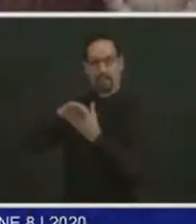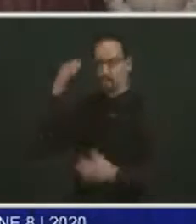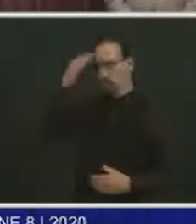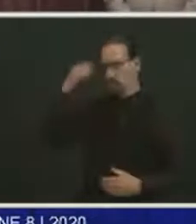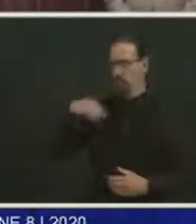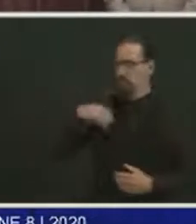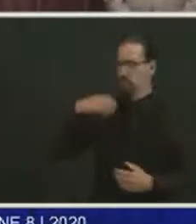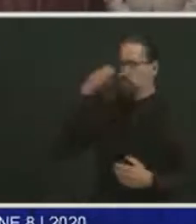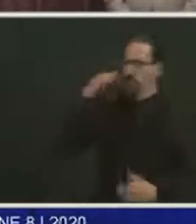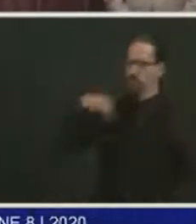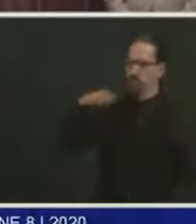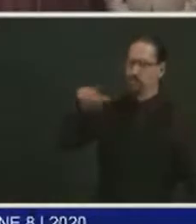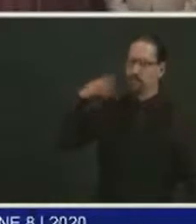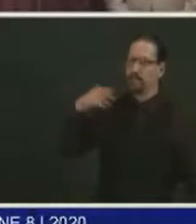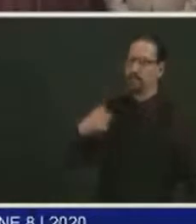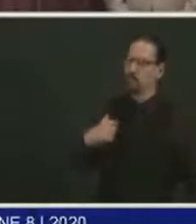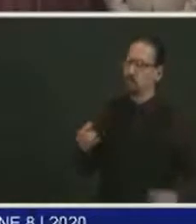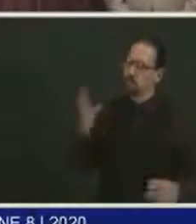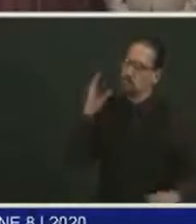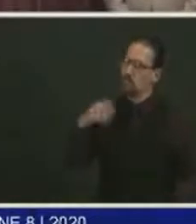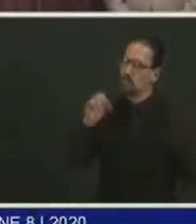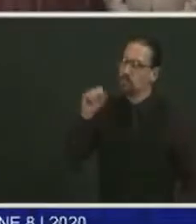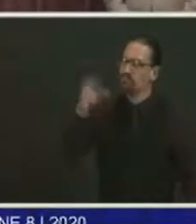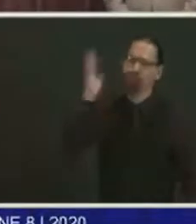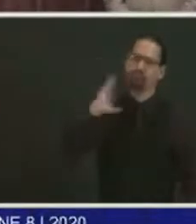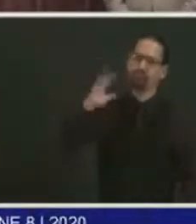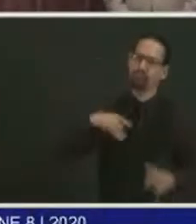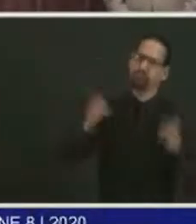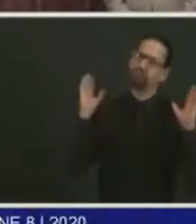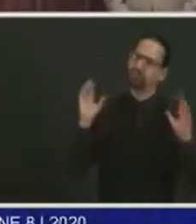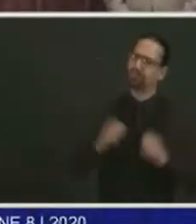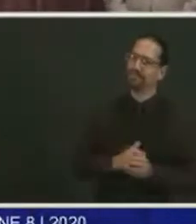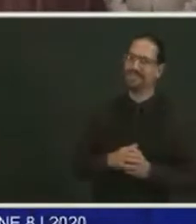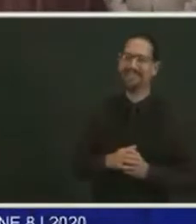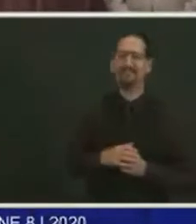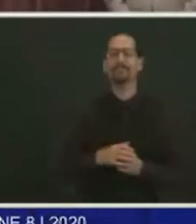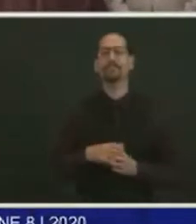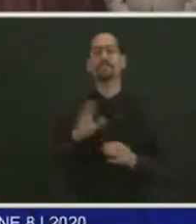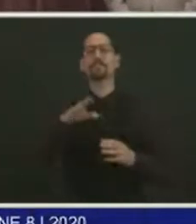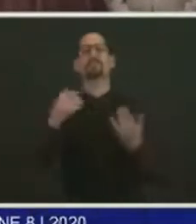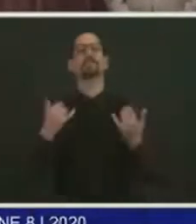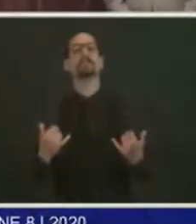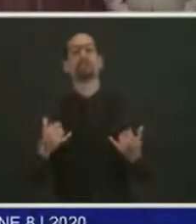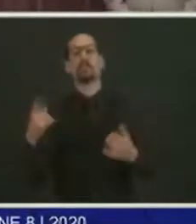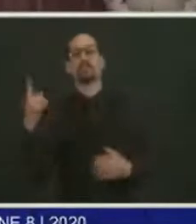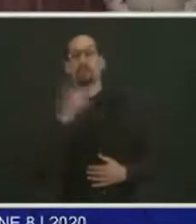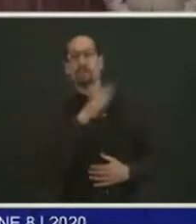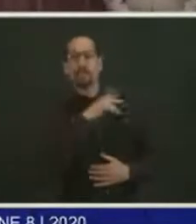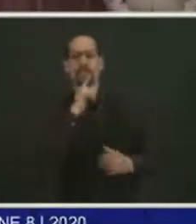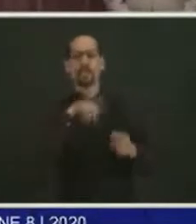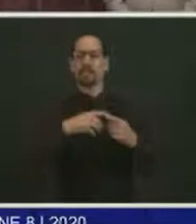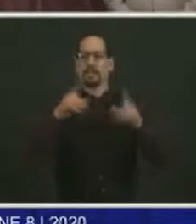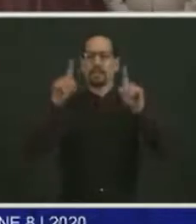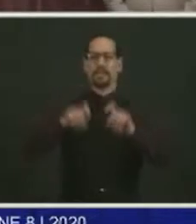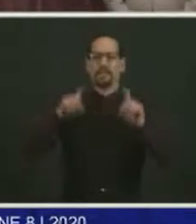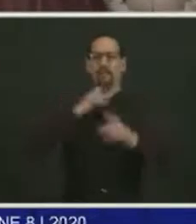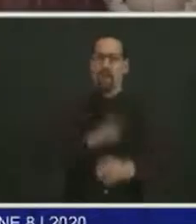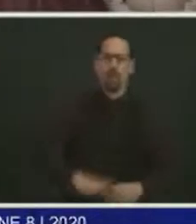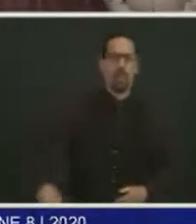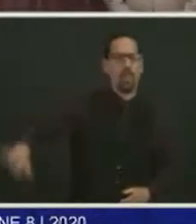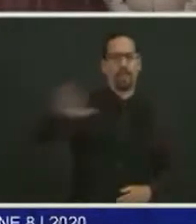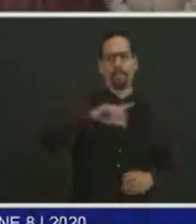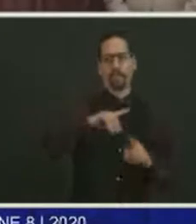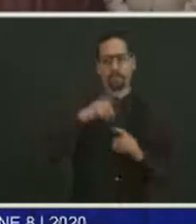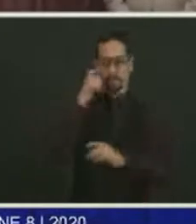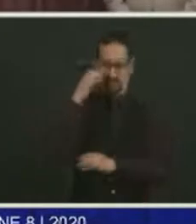Oh. Governor, some people are pointing out, if you can have testing for thousands of people who went to protests, Yeah. why not, if somebody wants to have